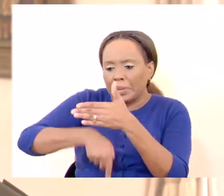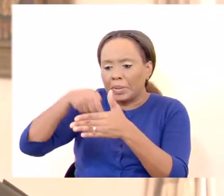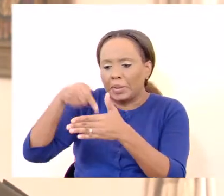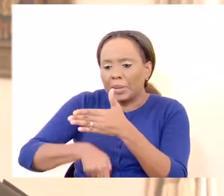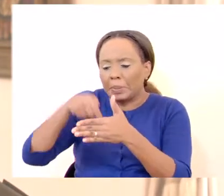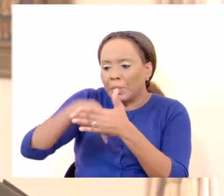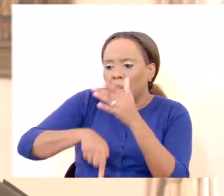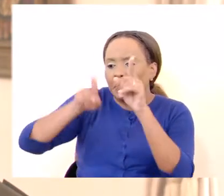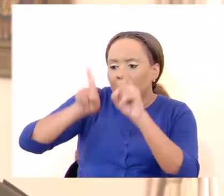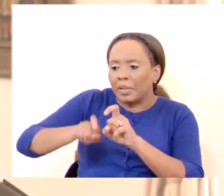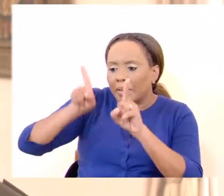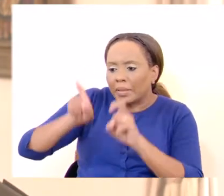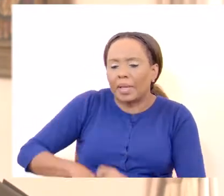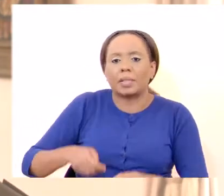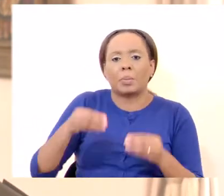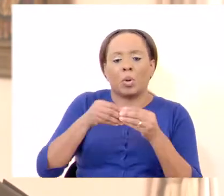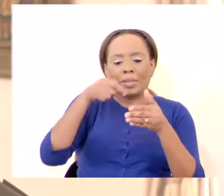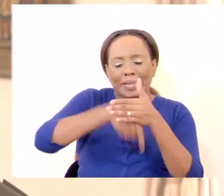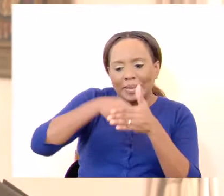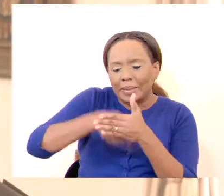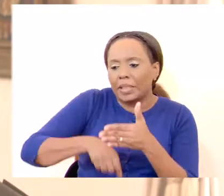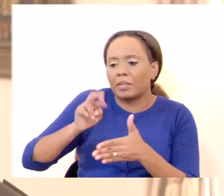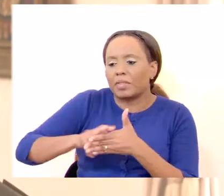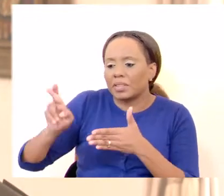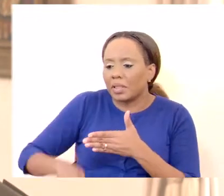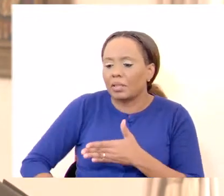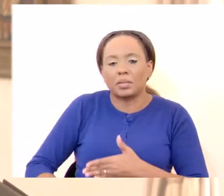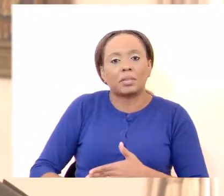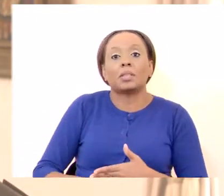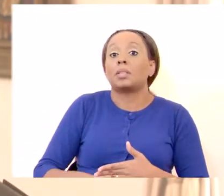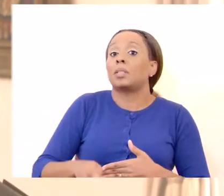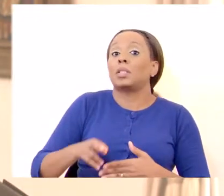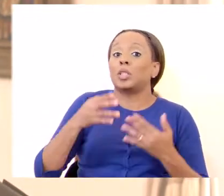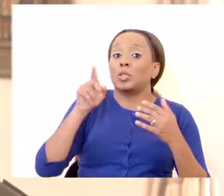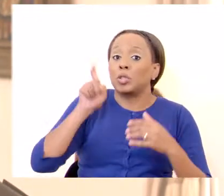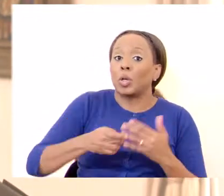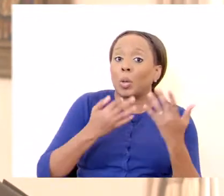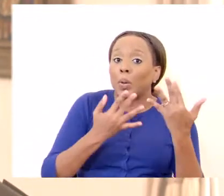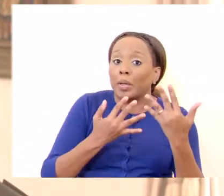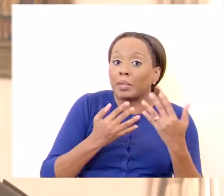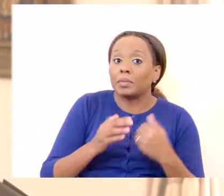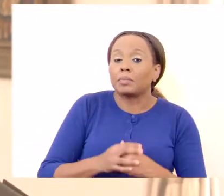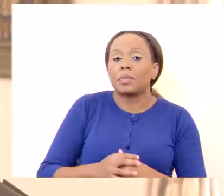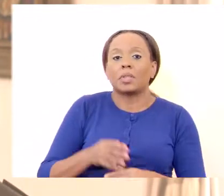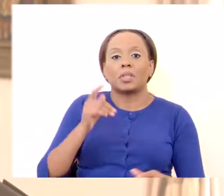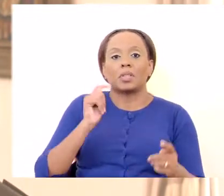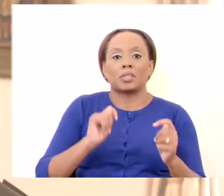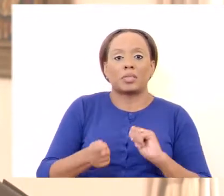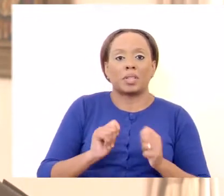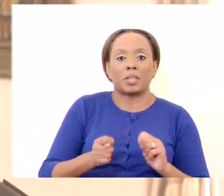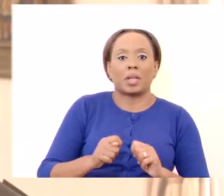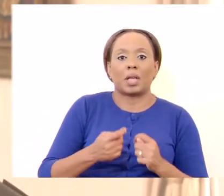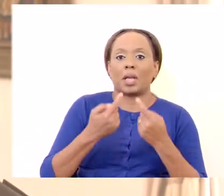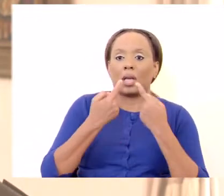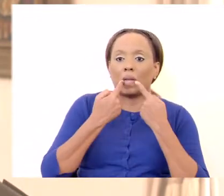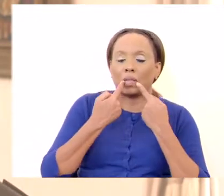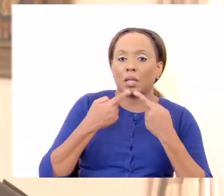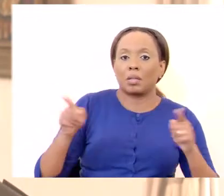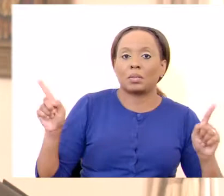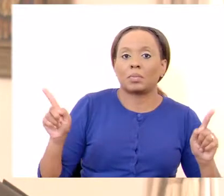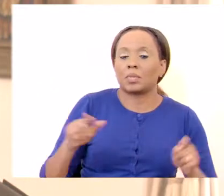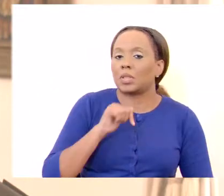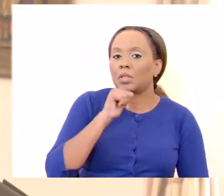I understand it, the announcement from Trinidad was not from an official